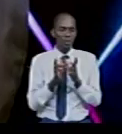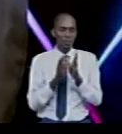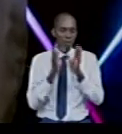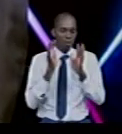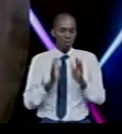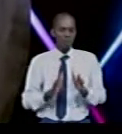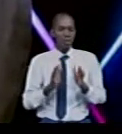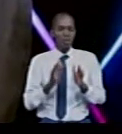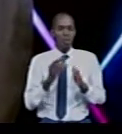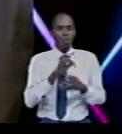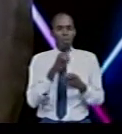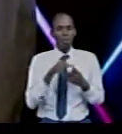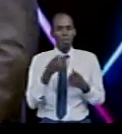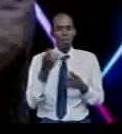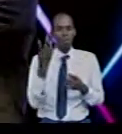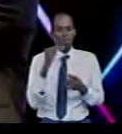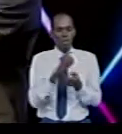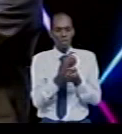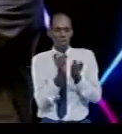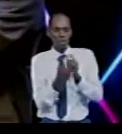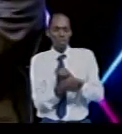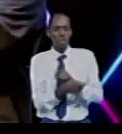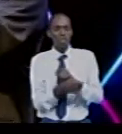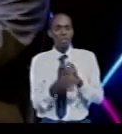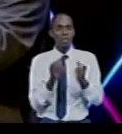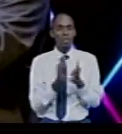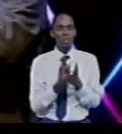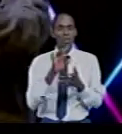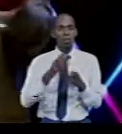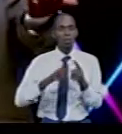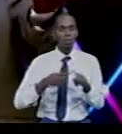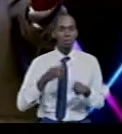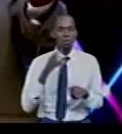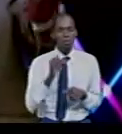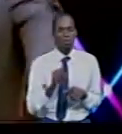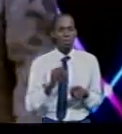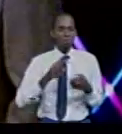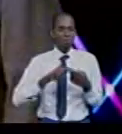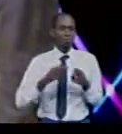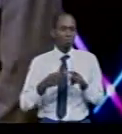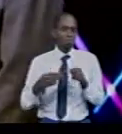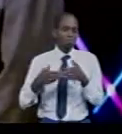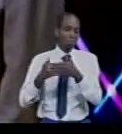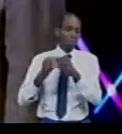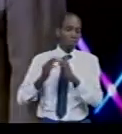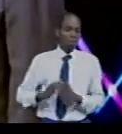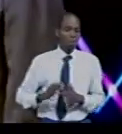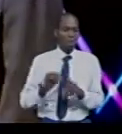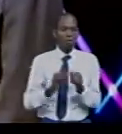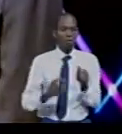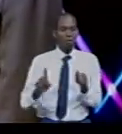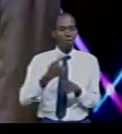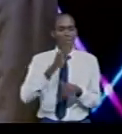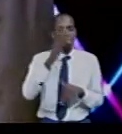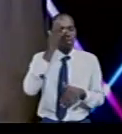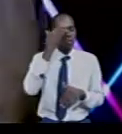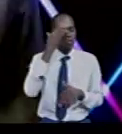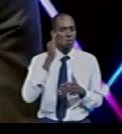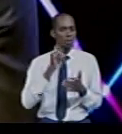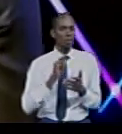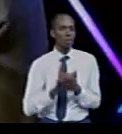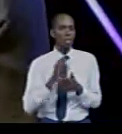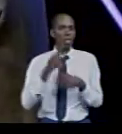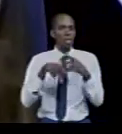Mission so dramatic that your friends and your neighbors and everyone knew about that kind